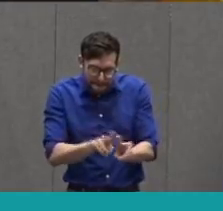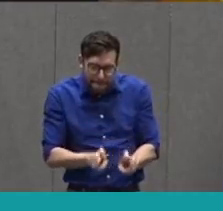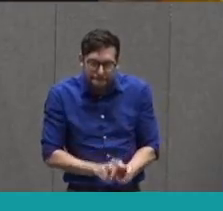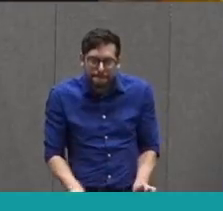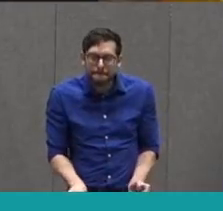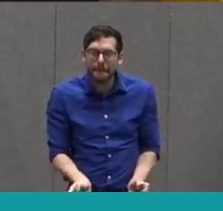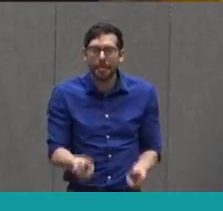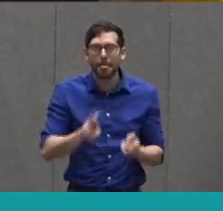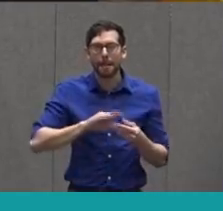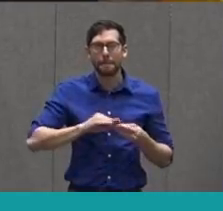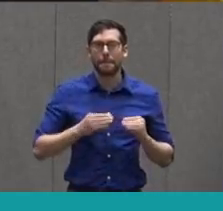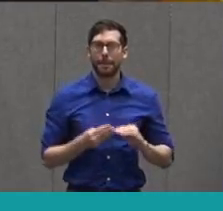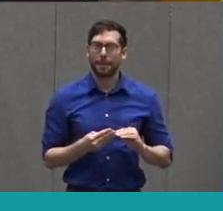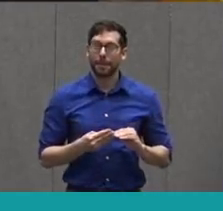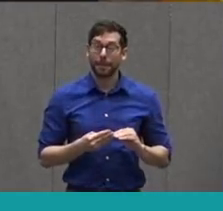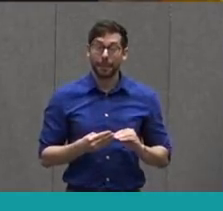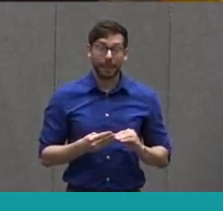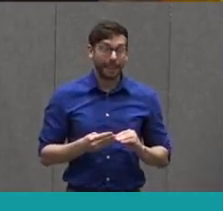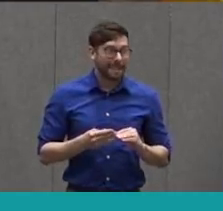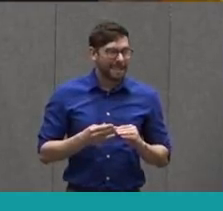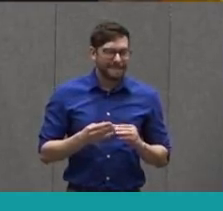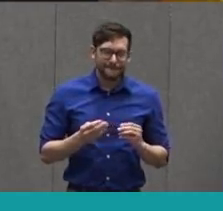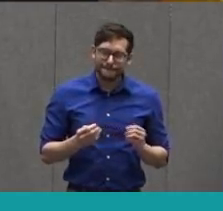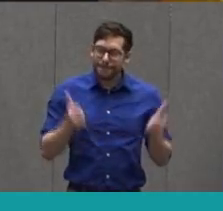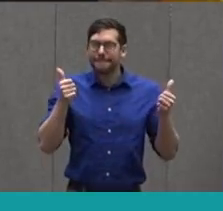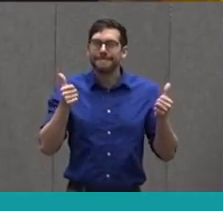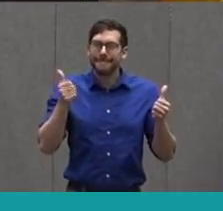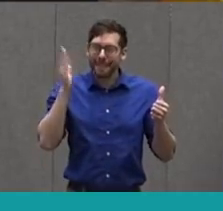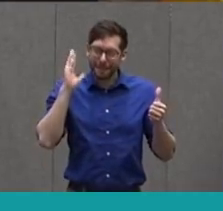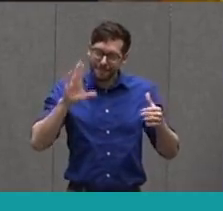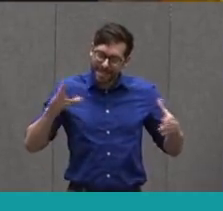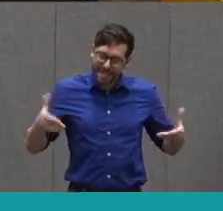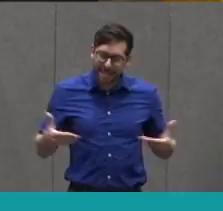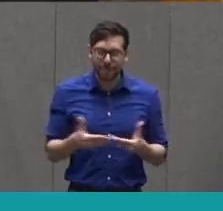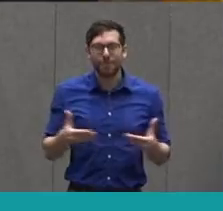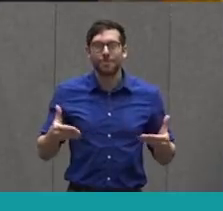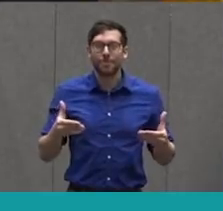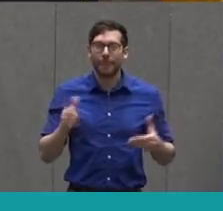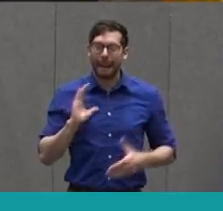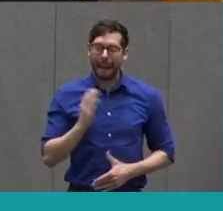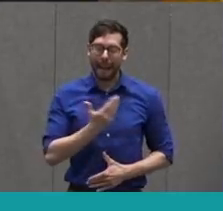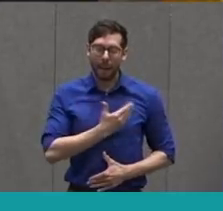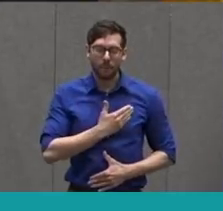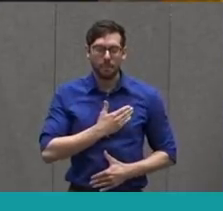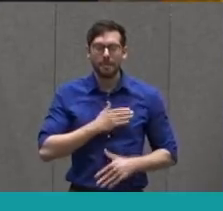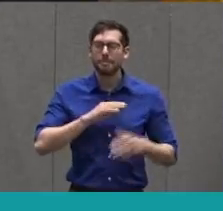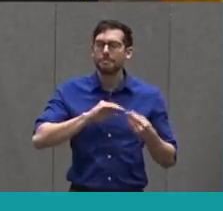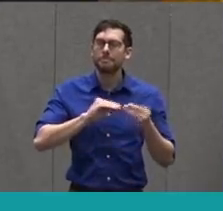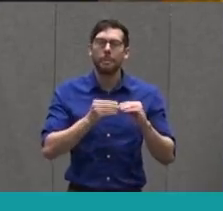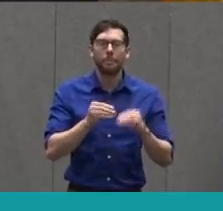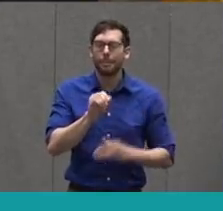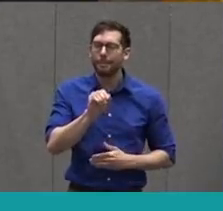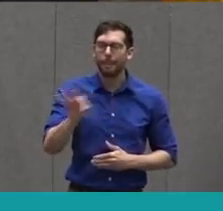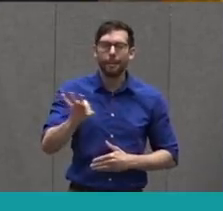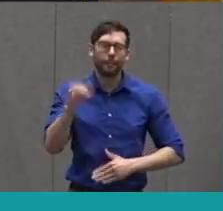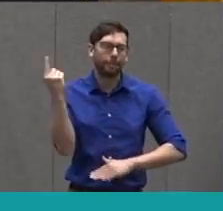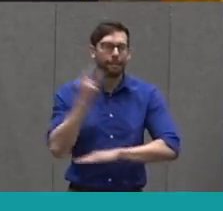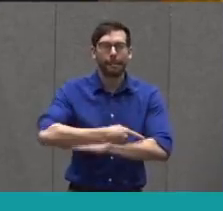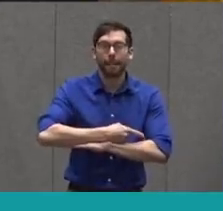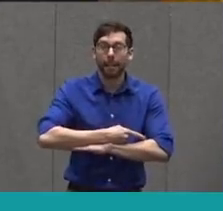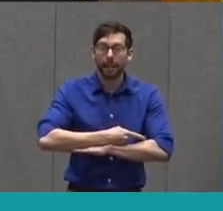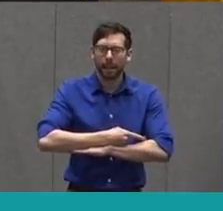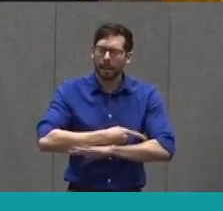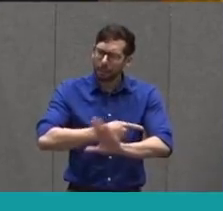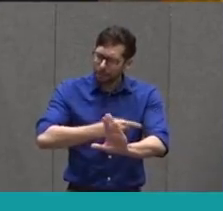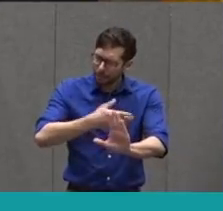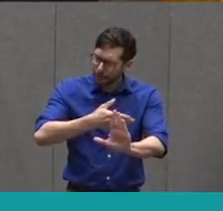to introduce you to the number of the day. But before I do, I wanted to check and see, have